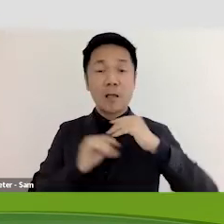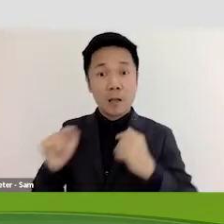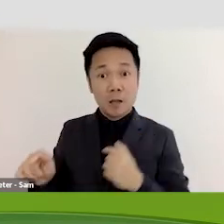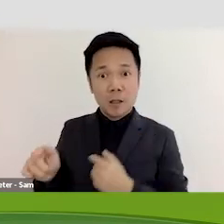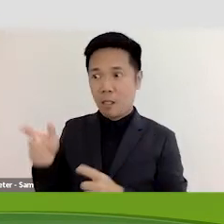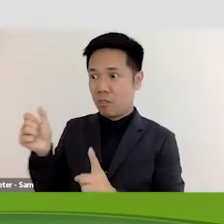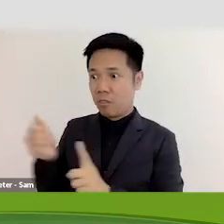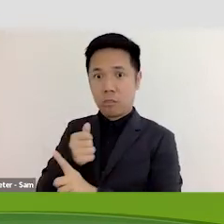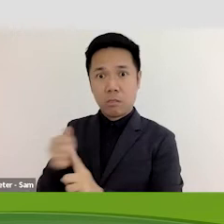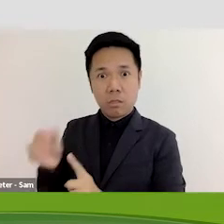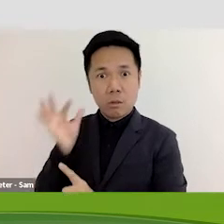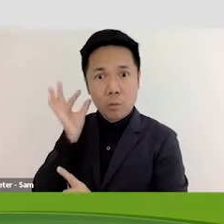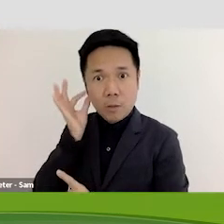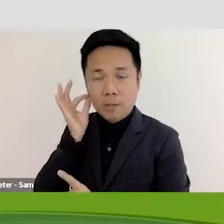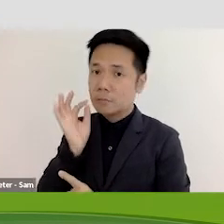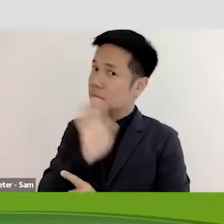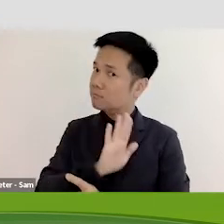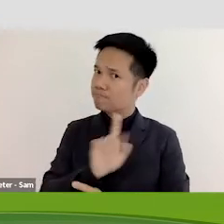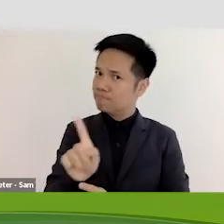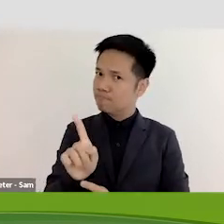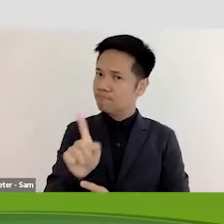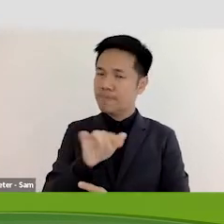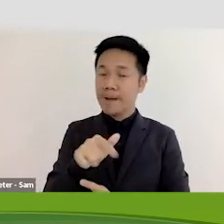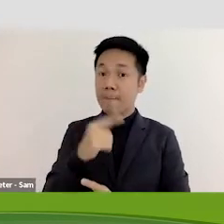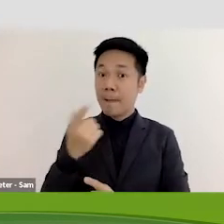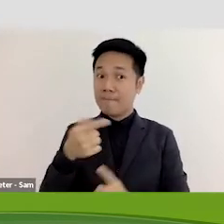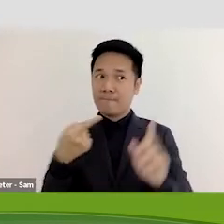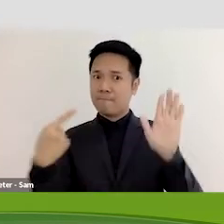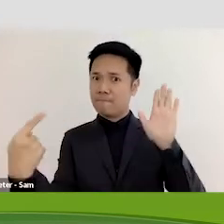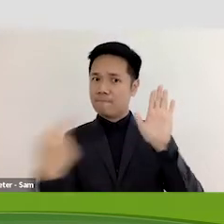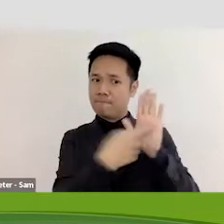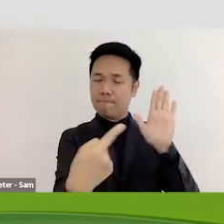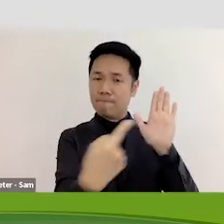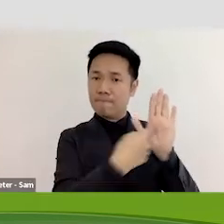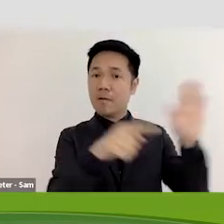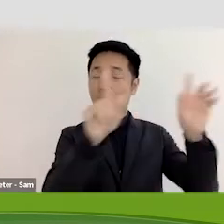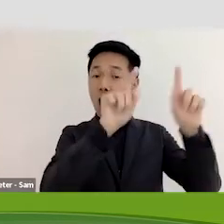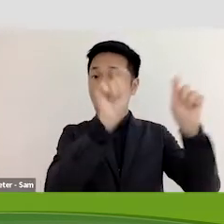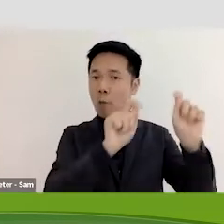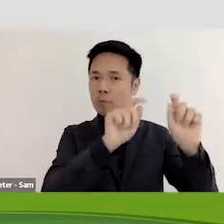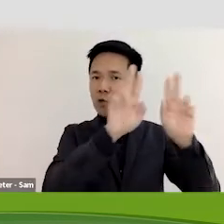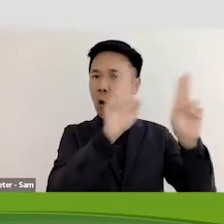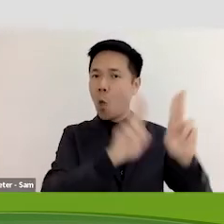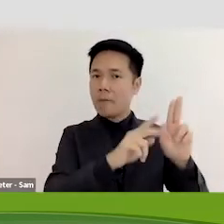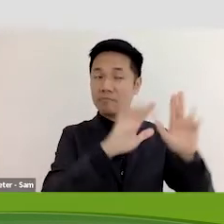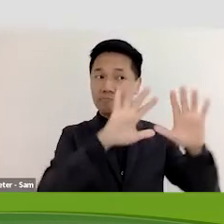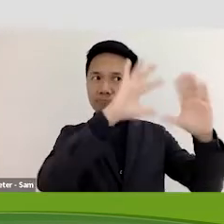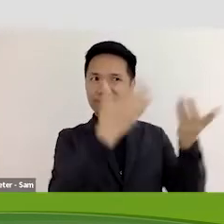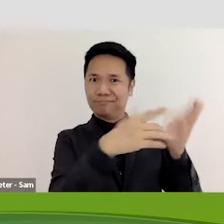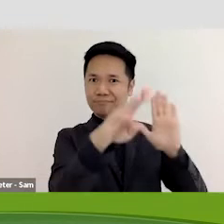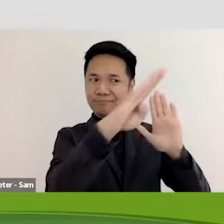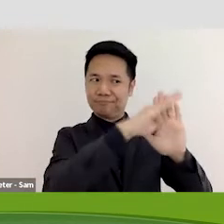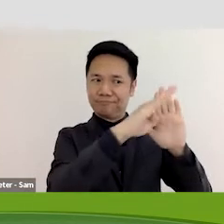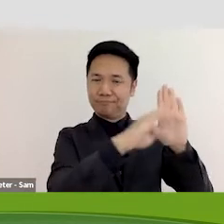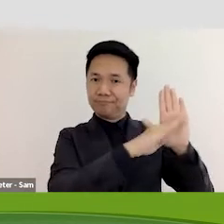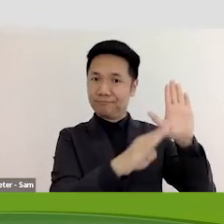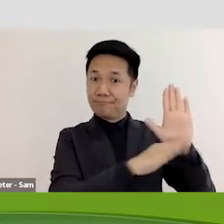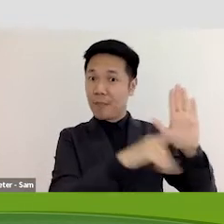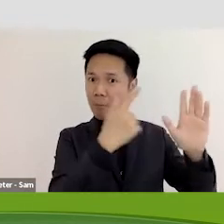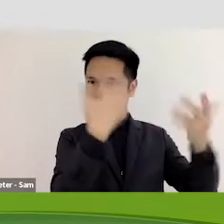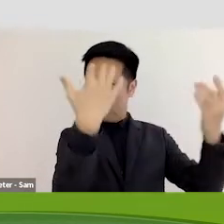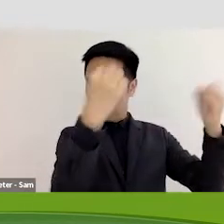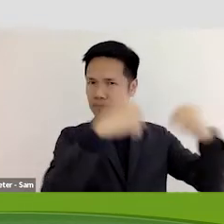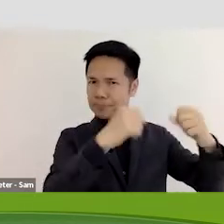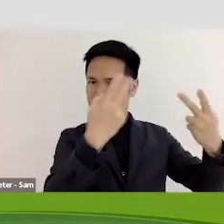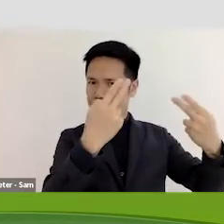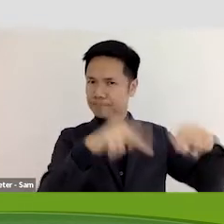accountable in line with global and regional agreements. Strengthen the capacity and engagement of national